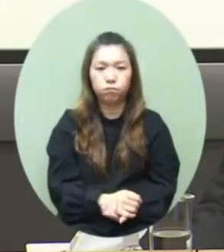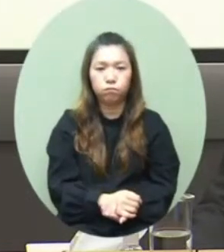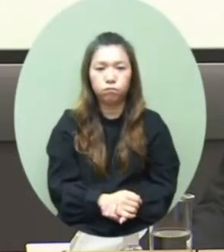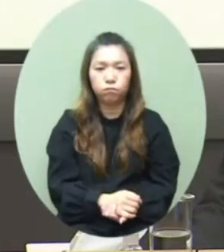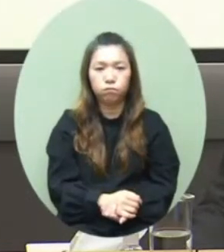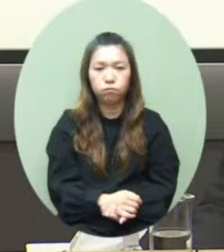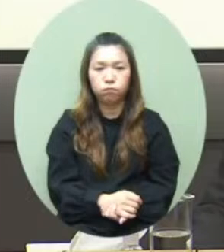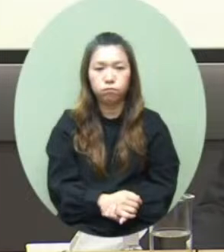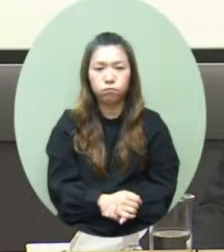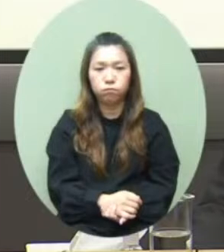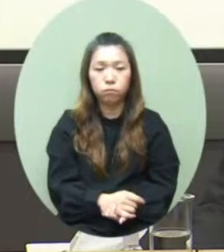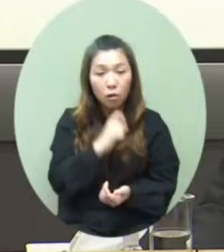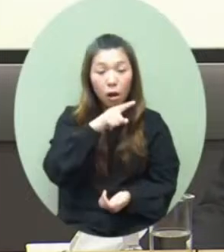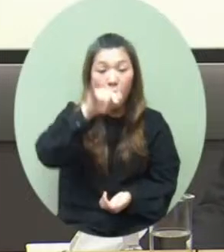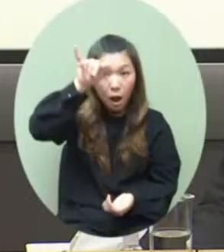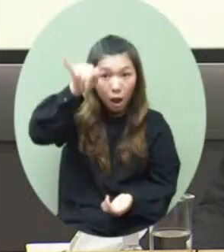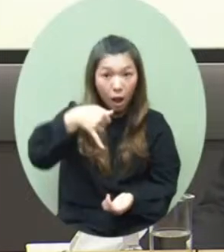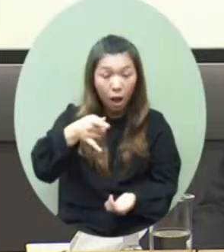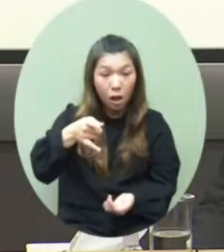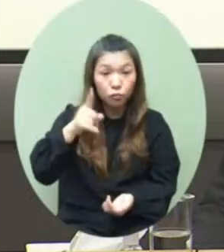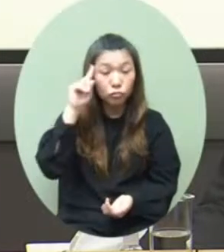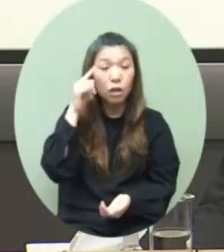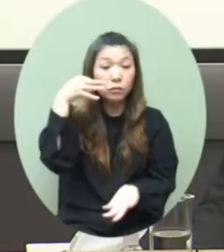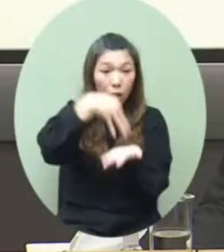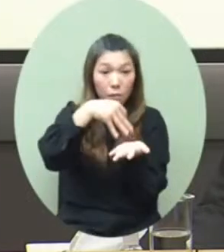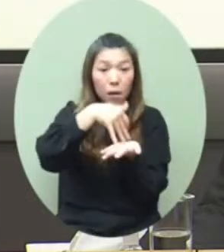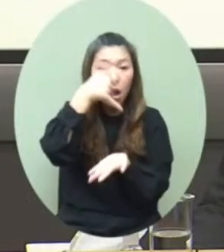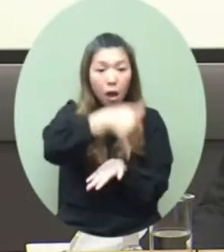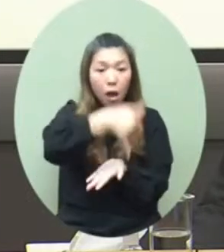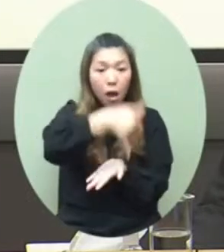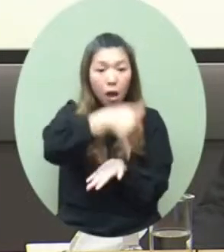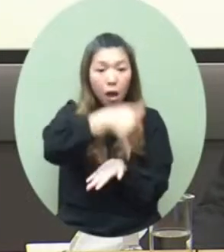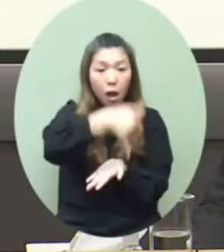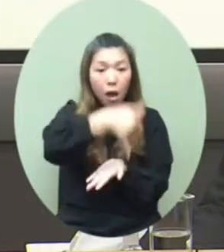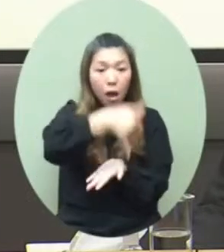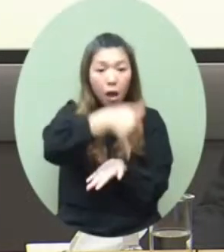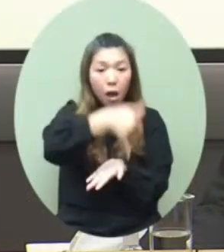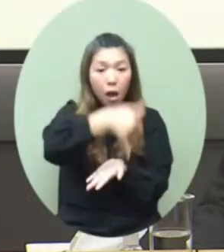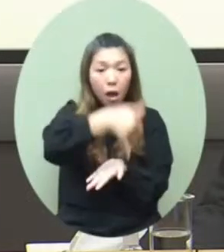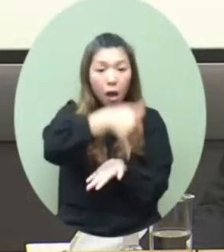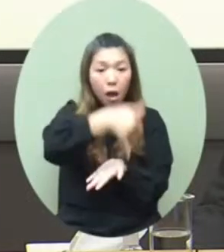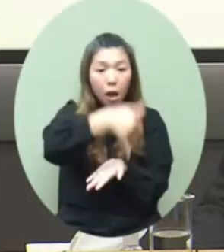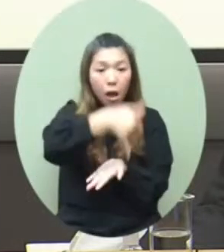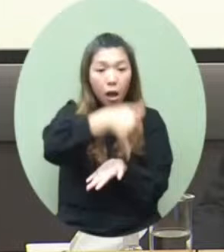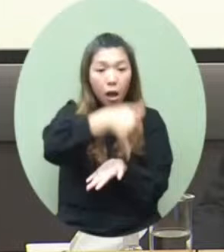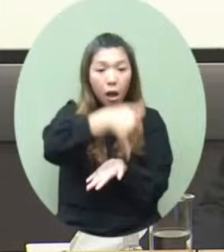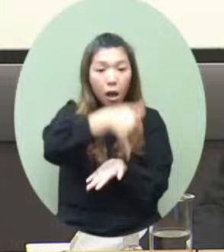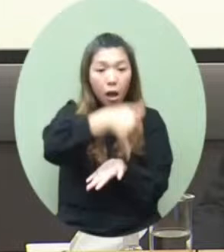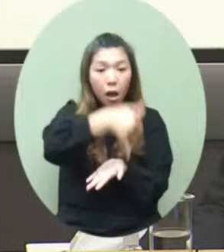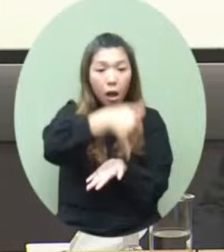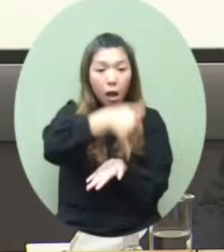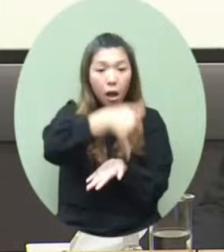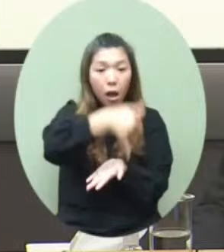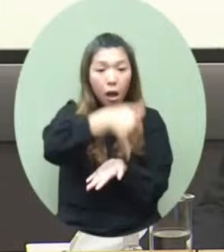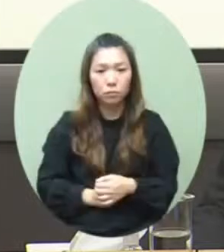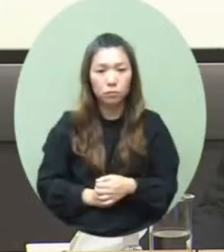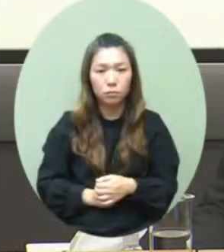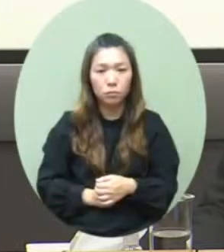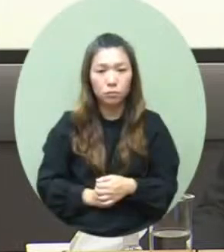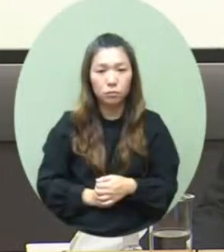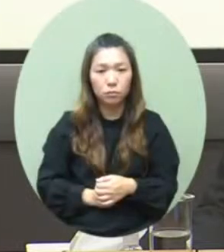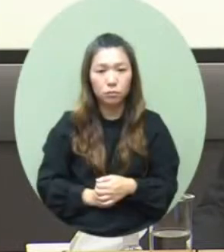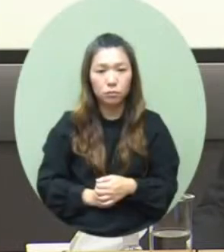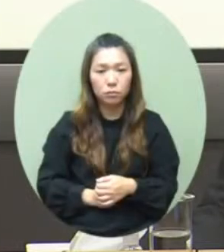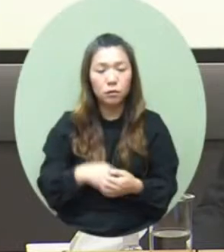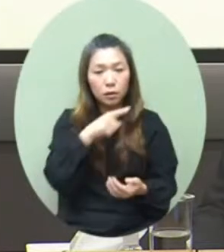we did not factor in tourists. There is no specific number in relation to tourists. But then we will not rule them out